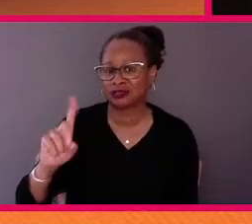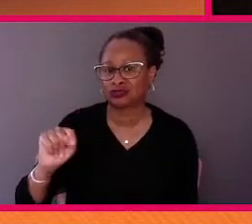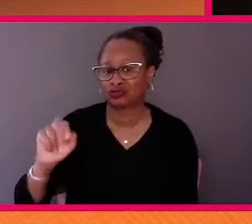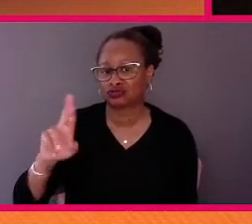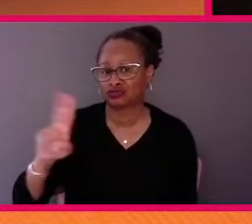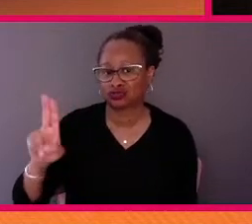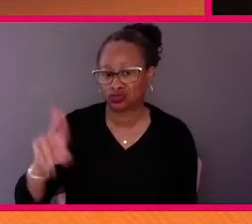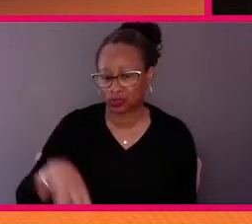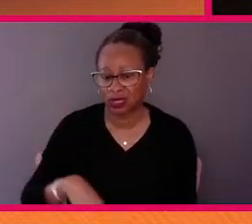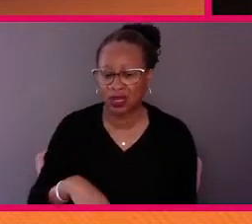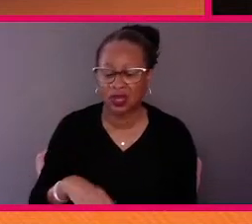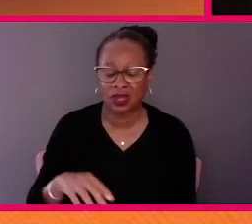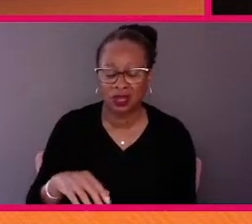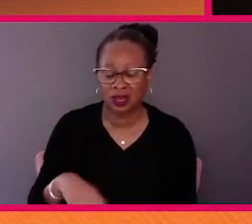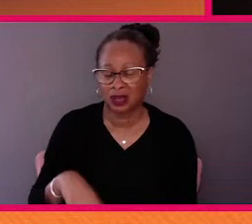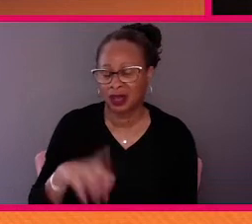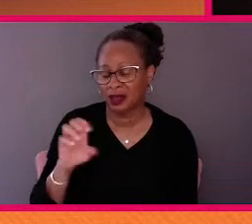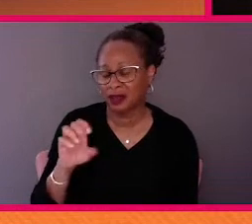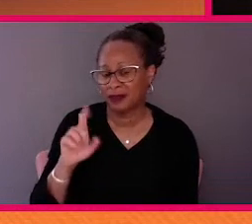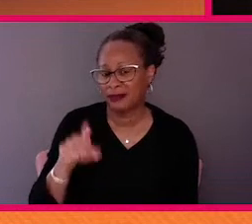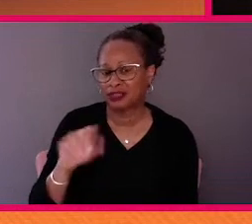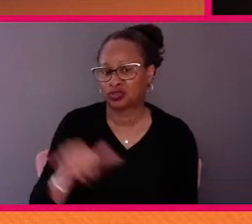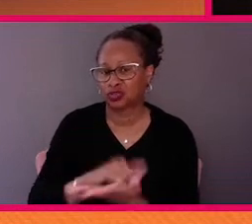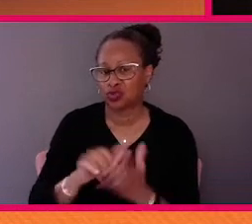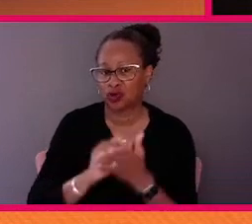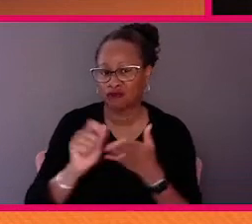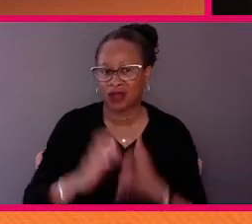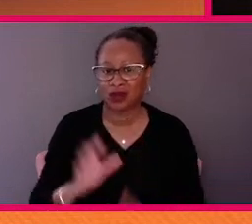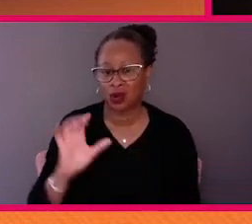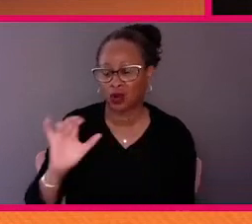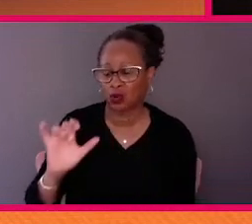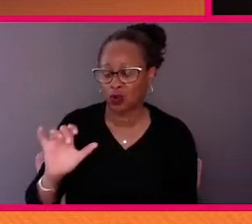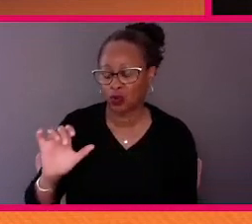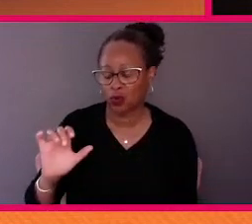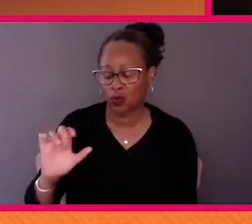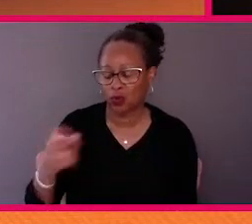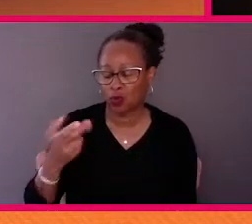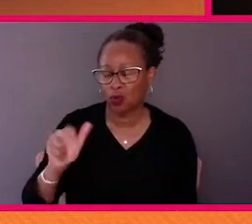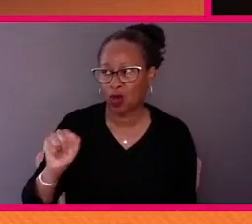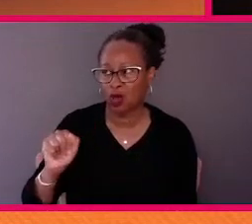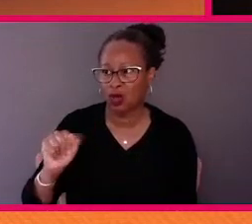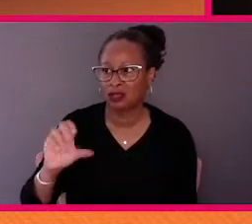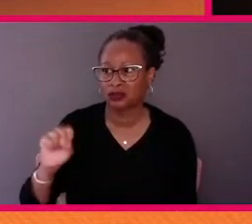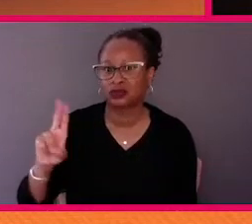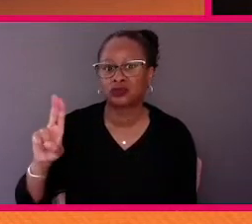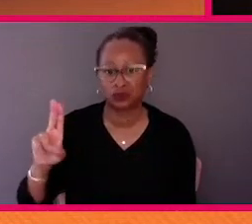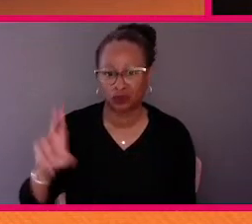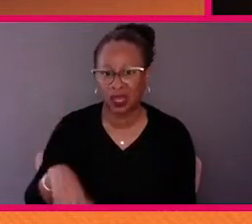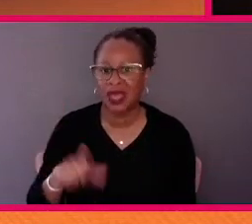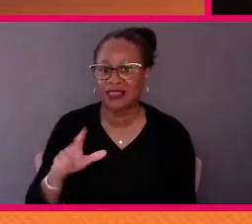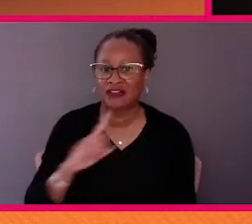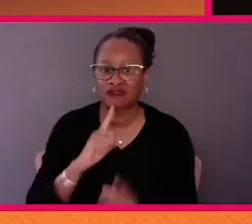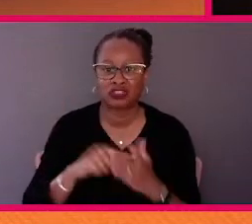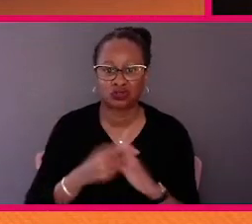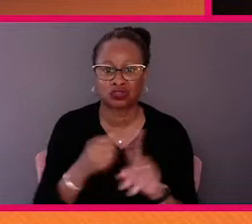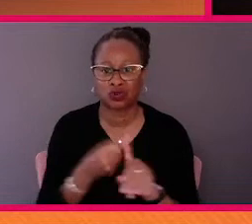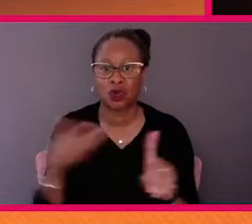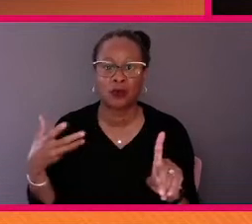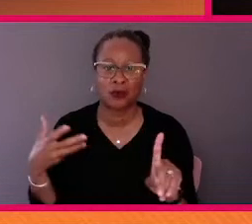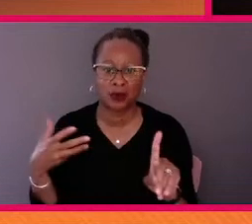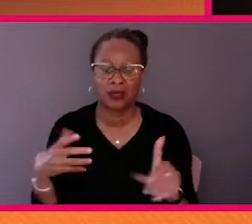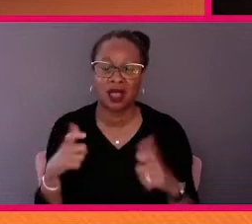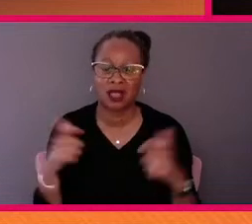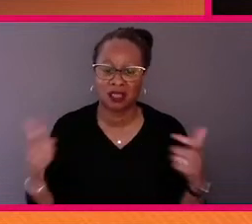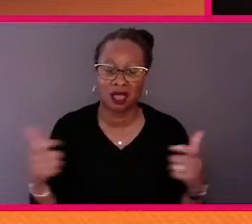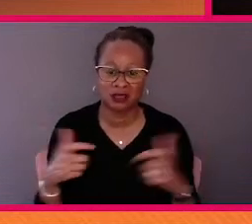Yorker writer who wrote this fantastic memoir that really begins to unpack a lot of